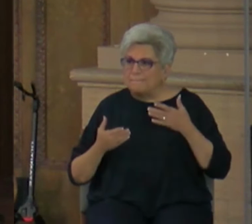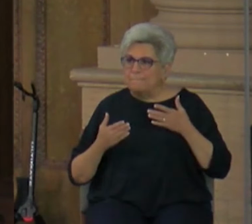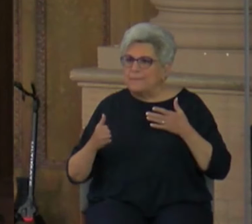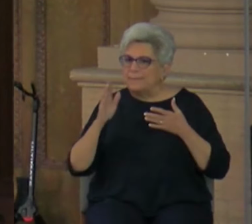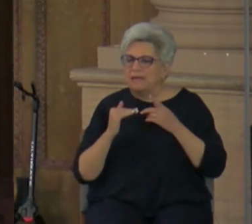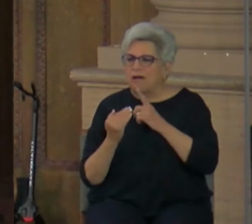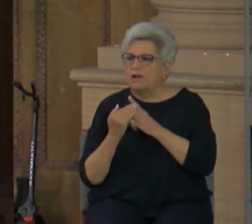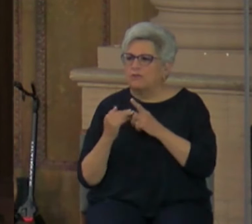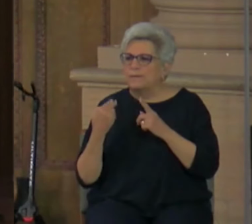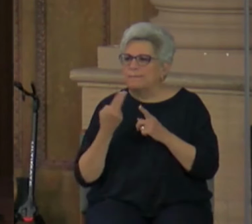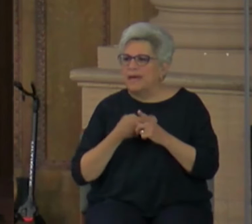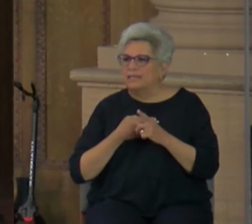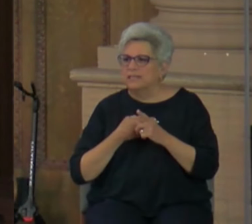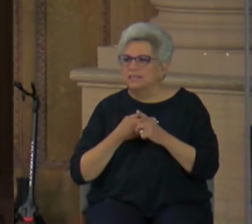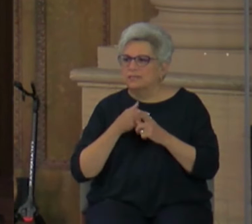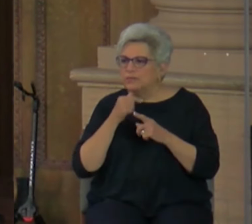here.